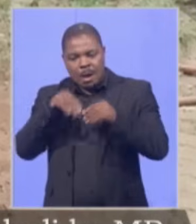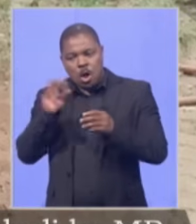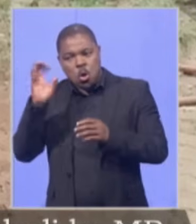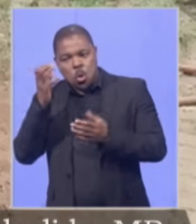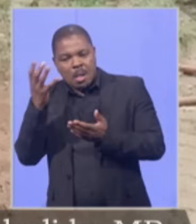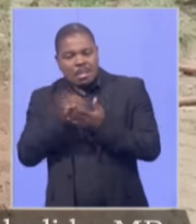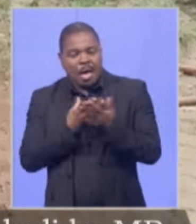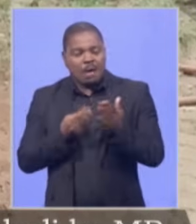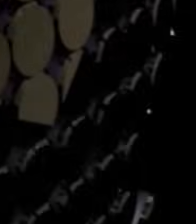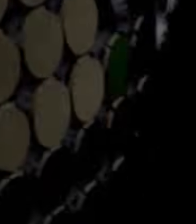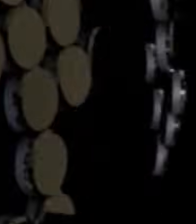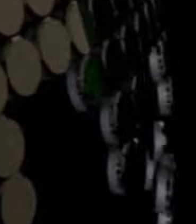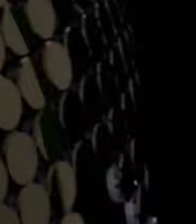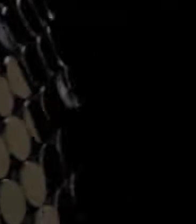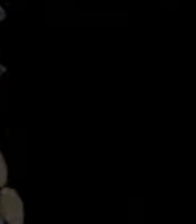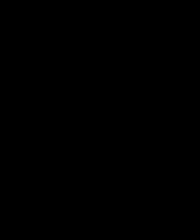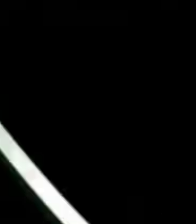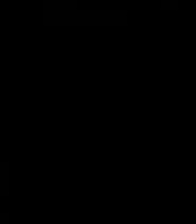molaong.